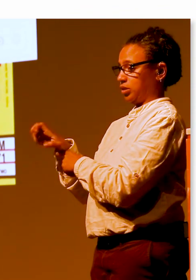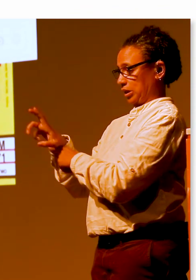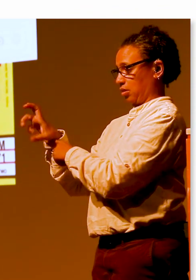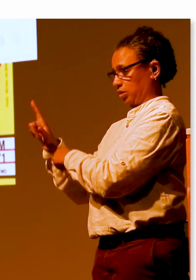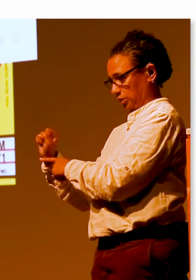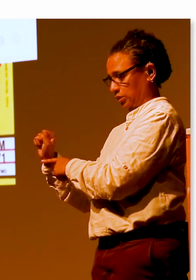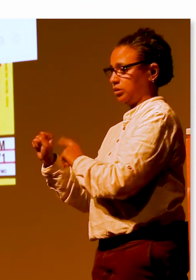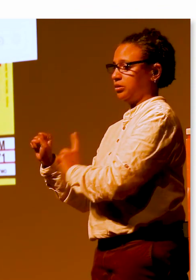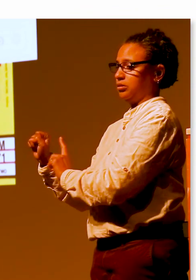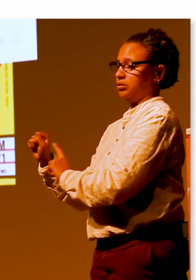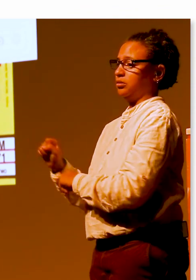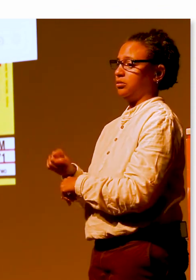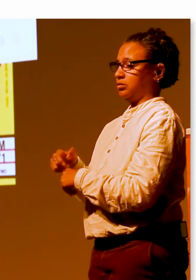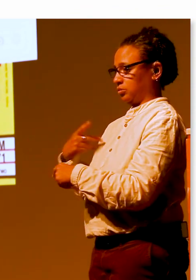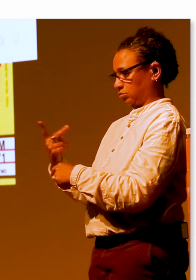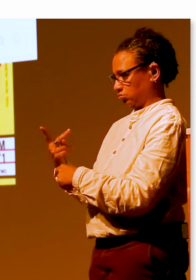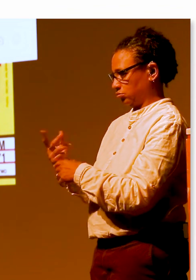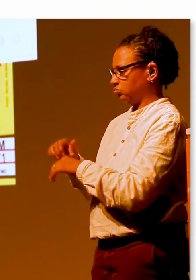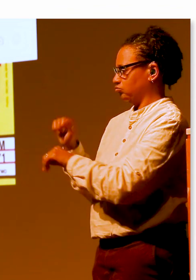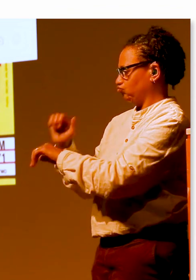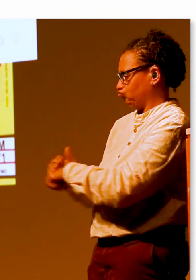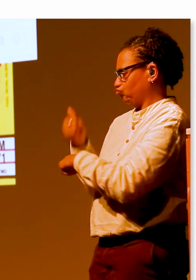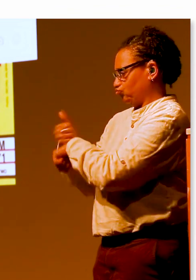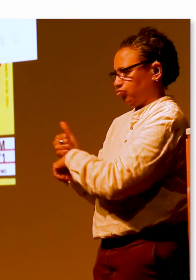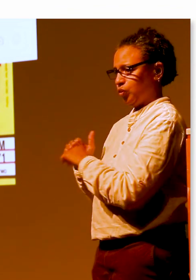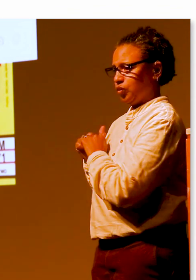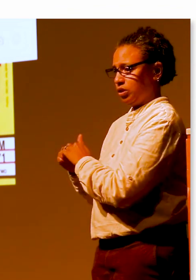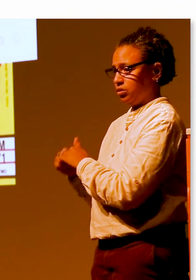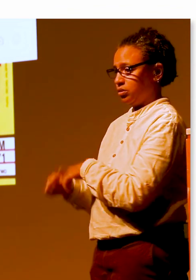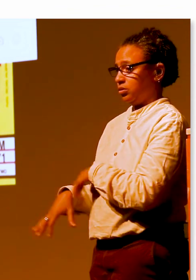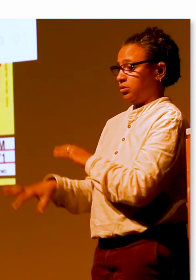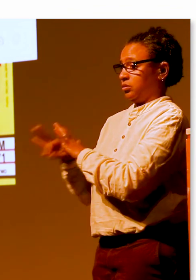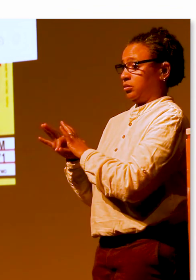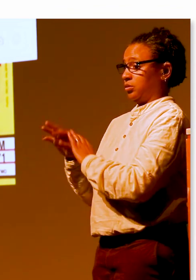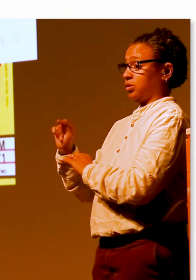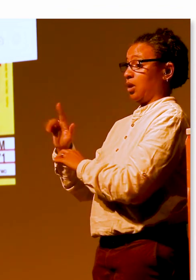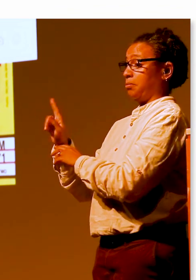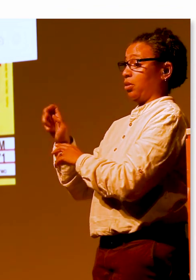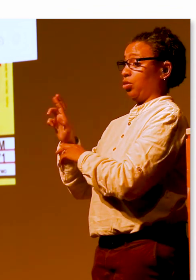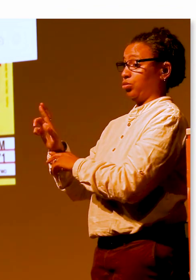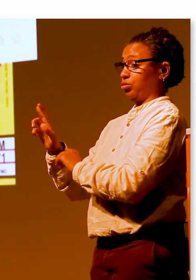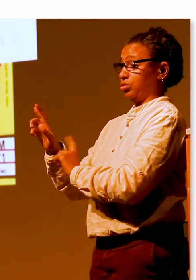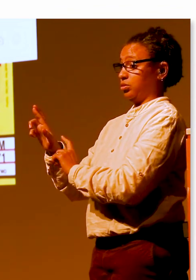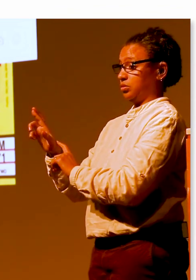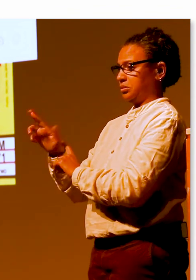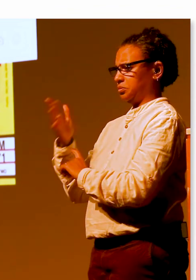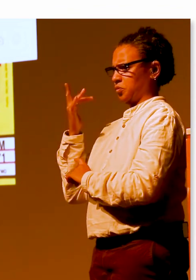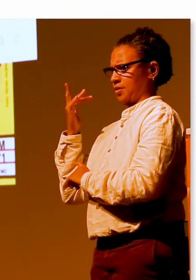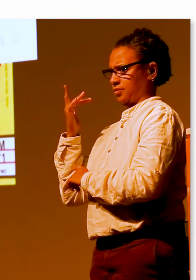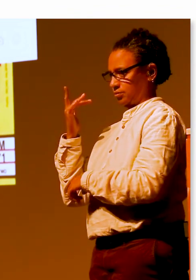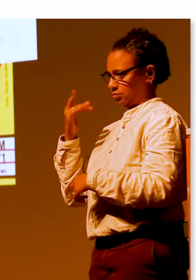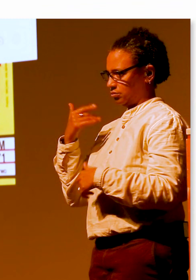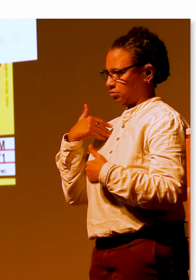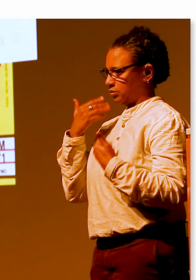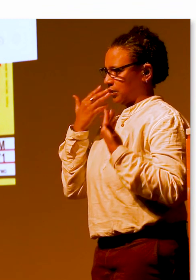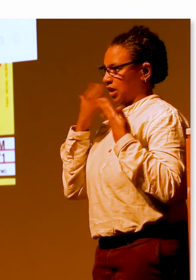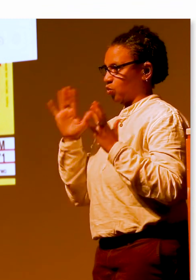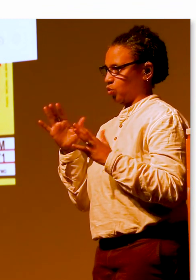Tumblr specifically because I didn't know anything. Like, the only thing I knew was that I didn't know. And sometimes that's